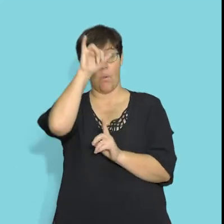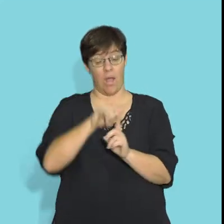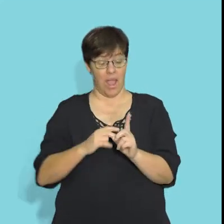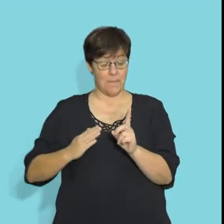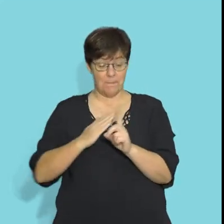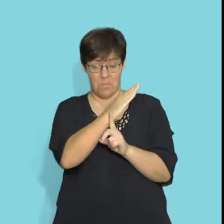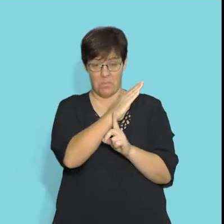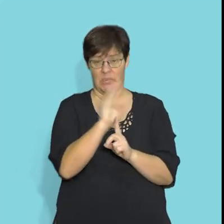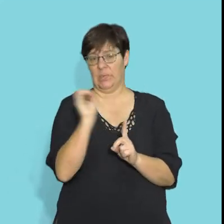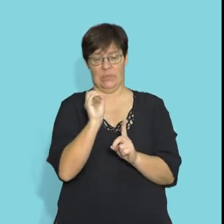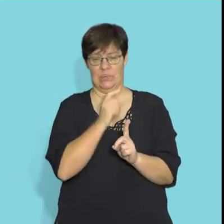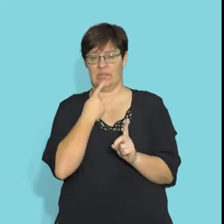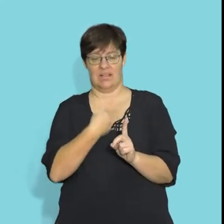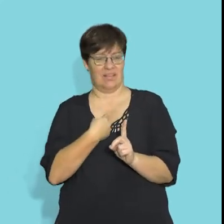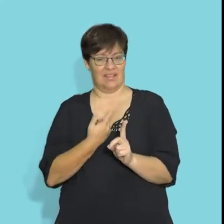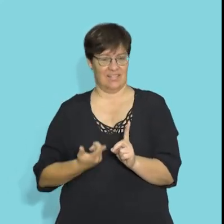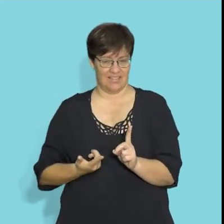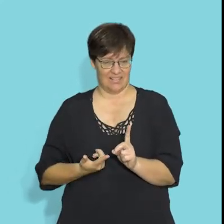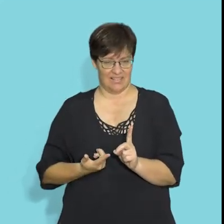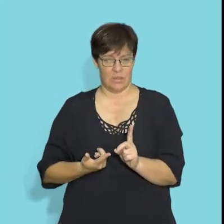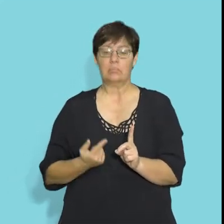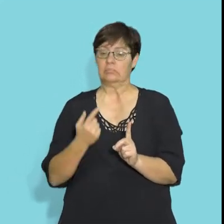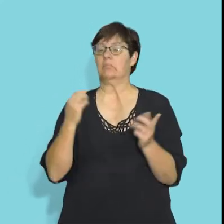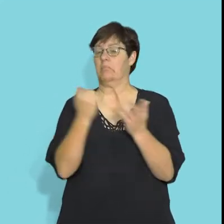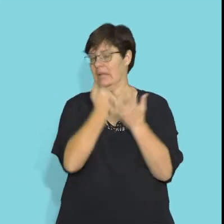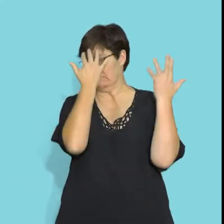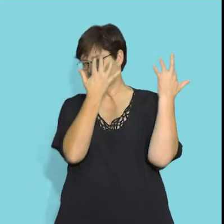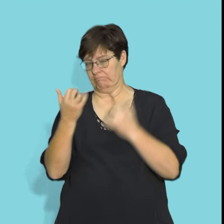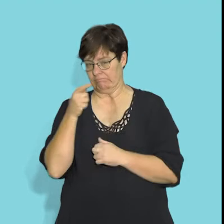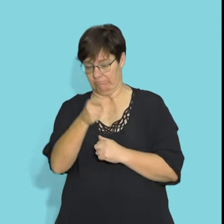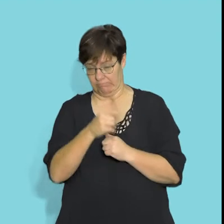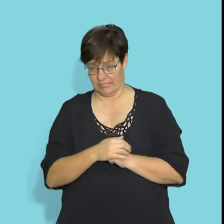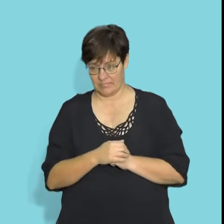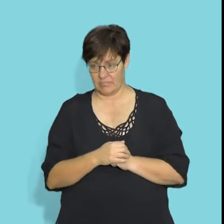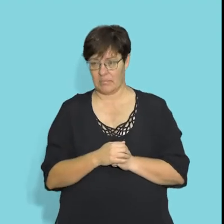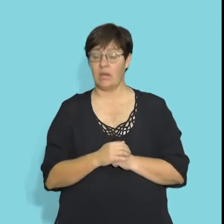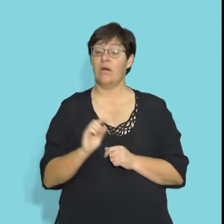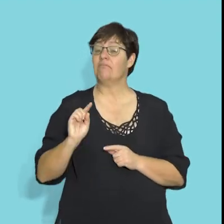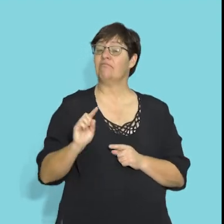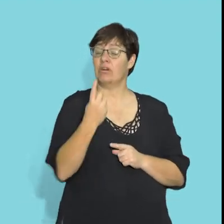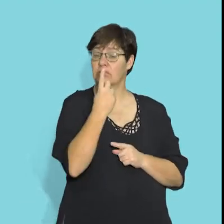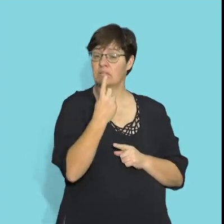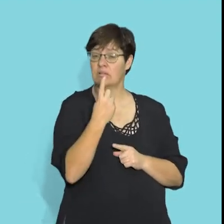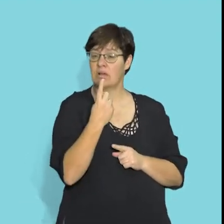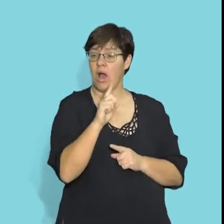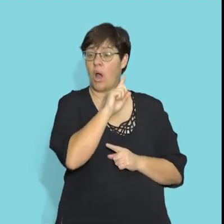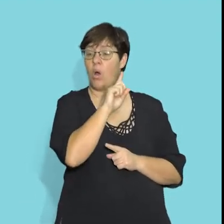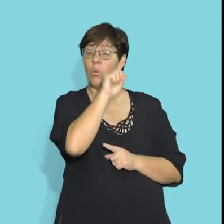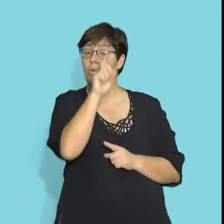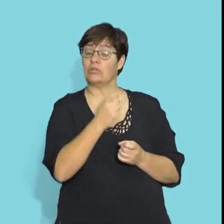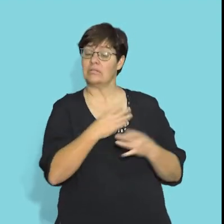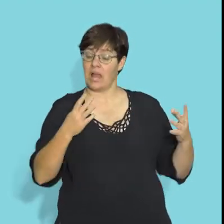what the y-cut is. And so we're going to have to calculate that otherwise. But first, before we start any